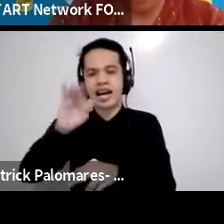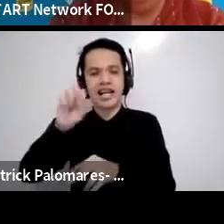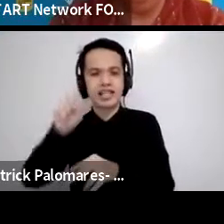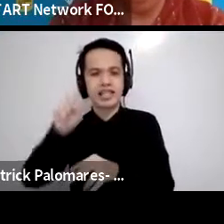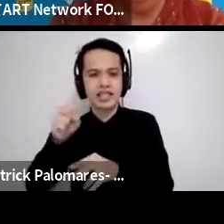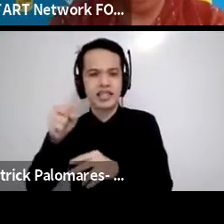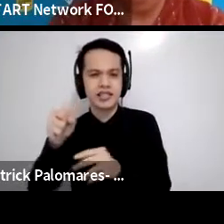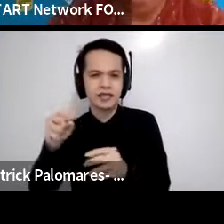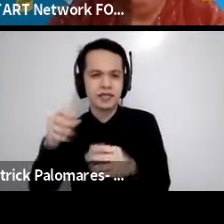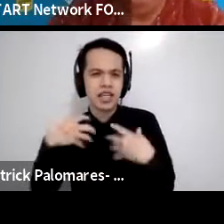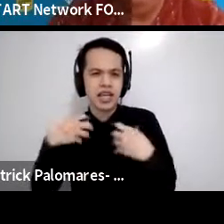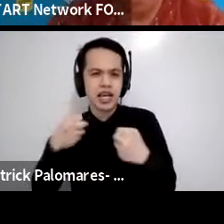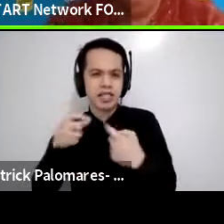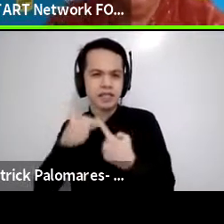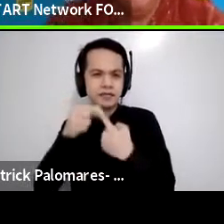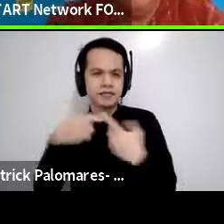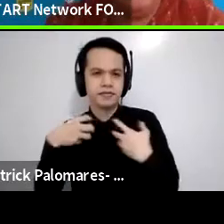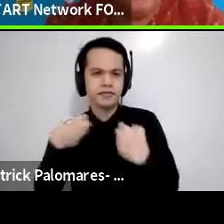on health.